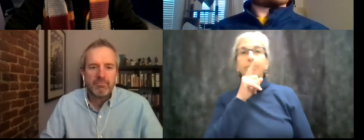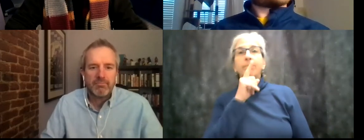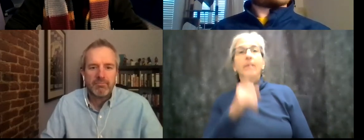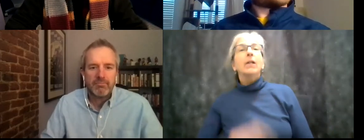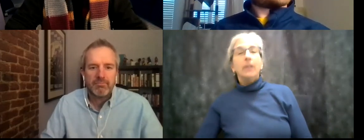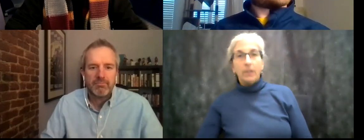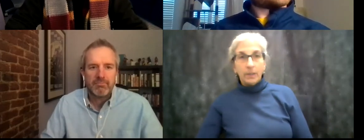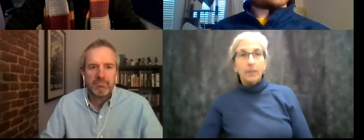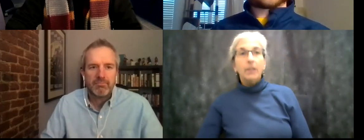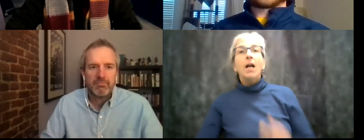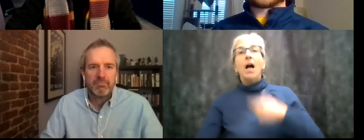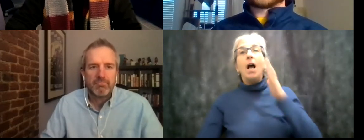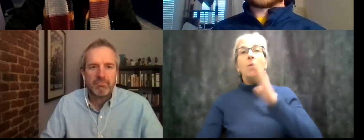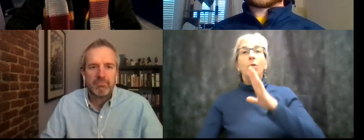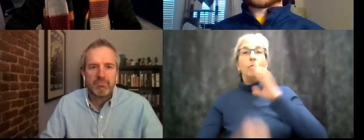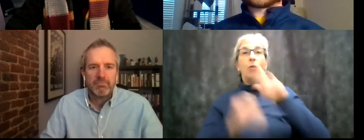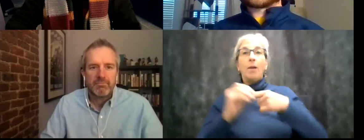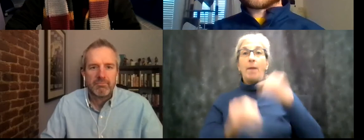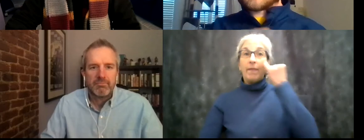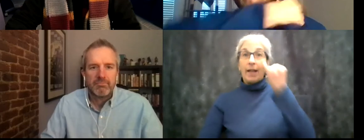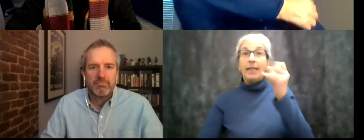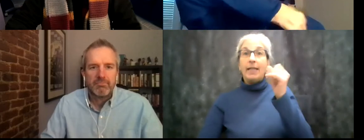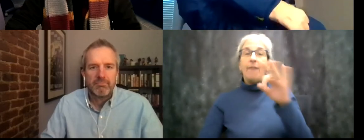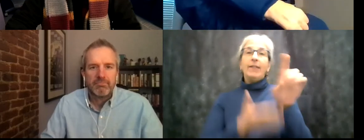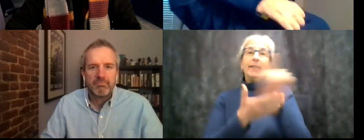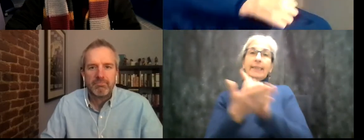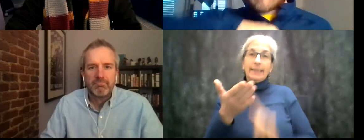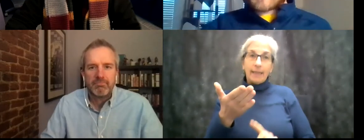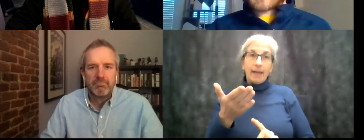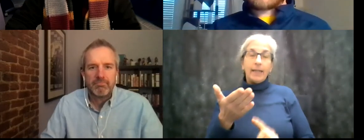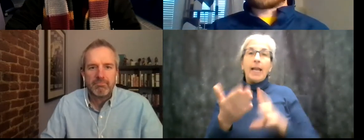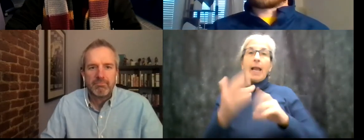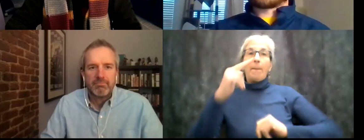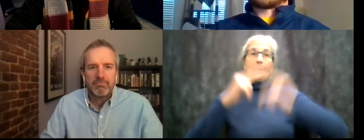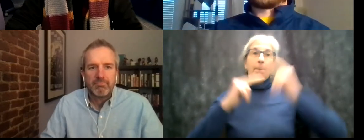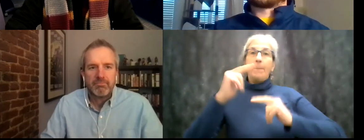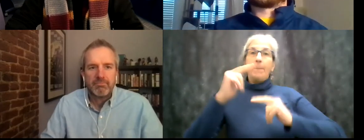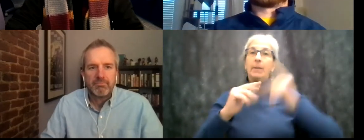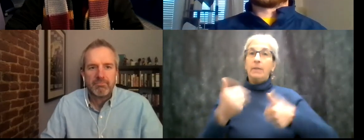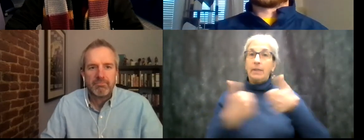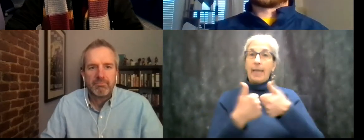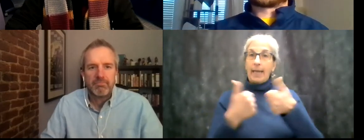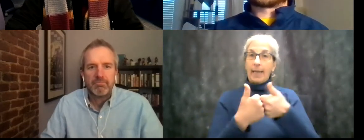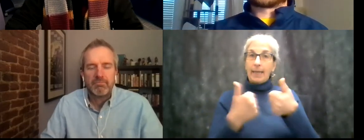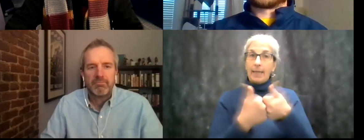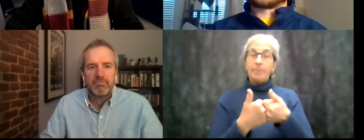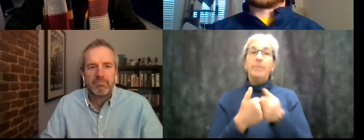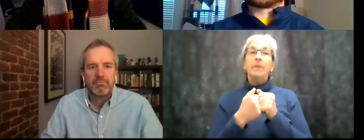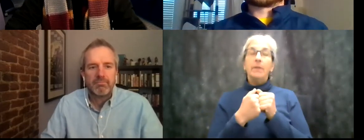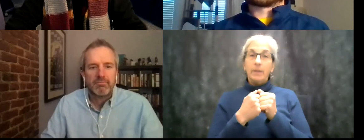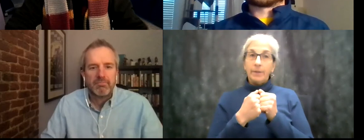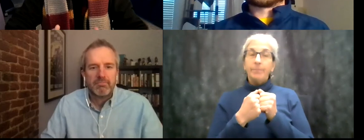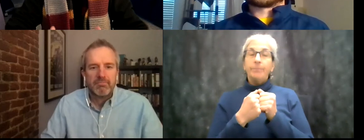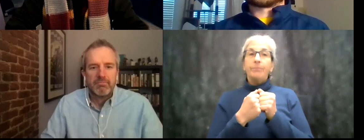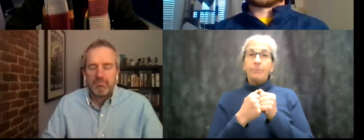I'm going to talk really kind of about the idea of designing and building games.